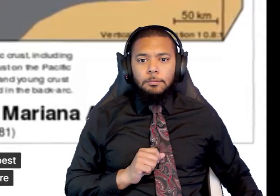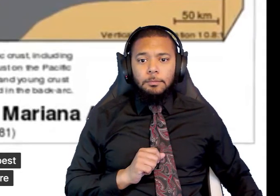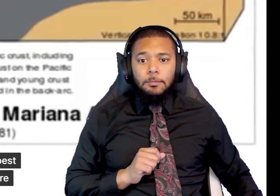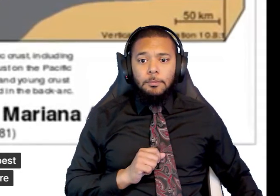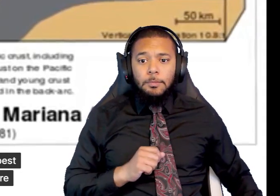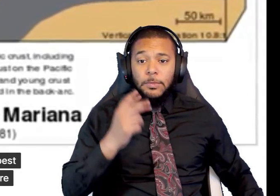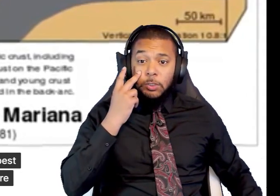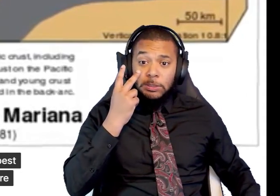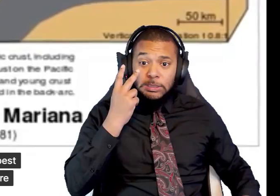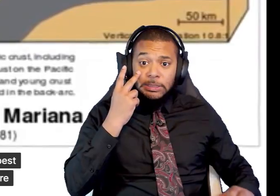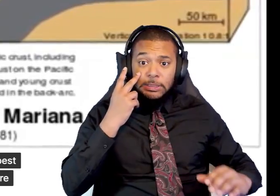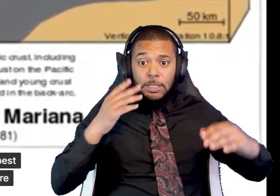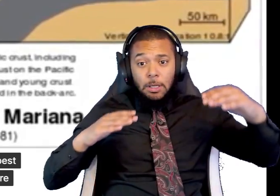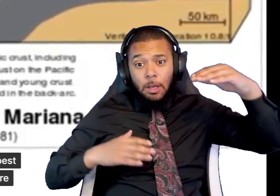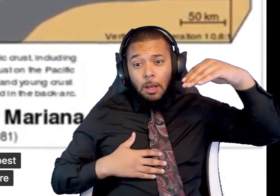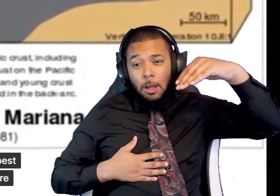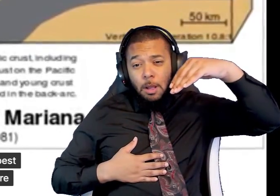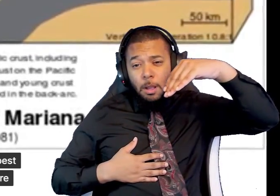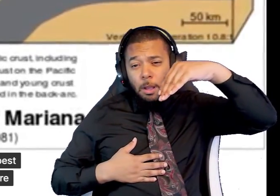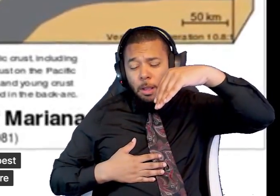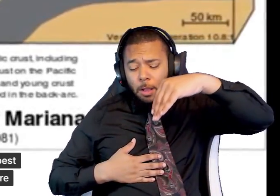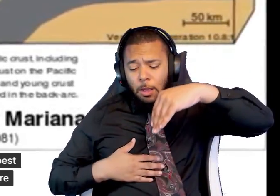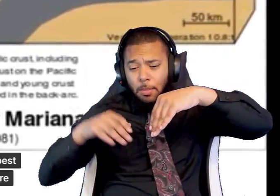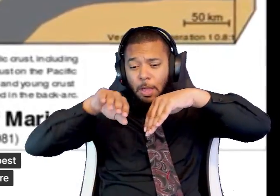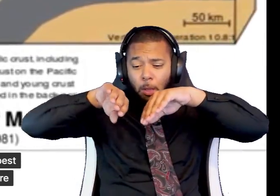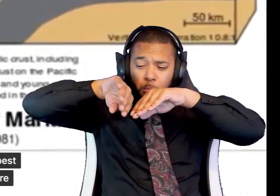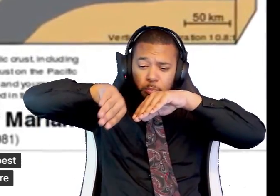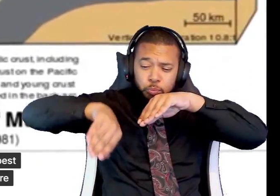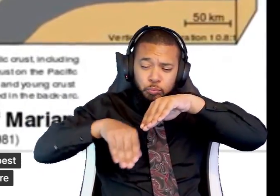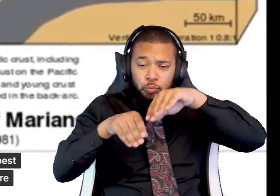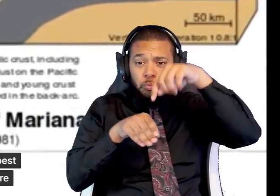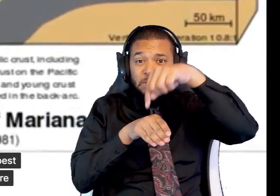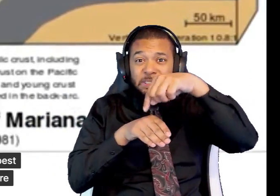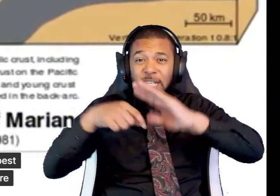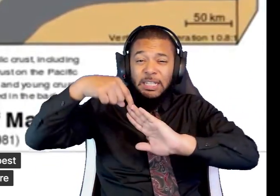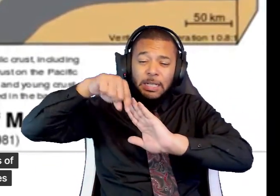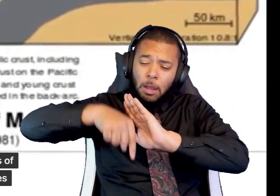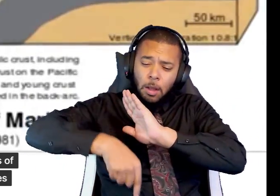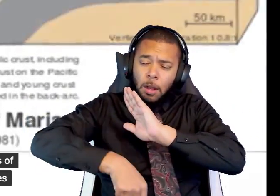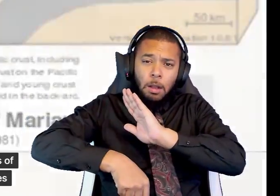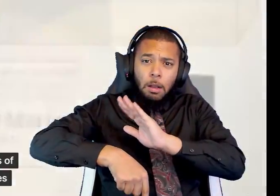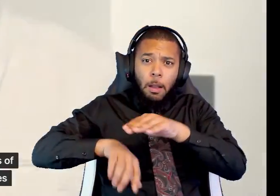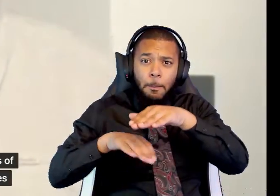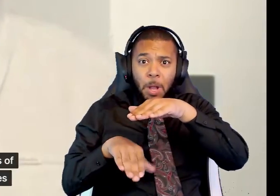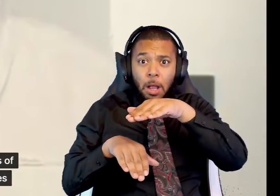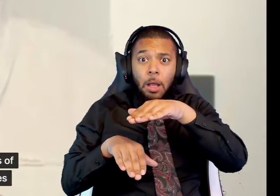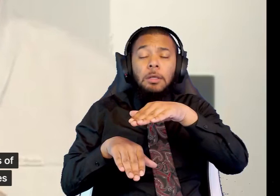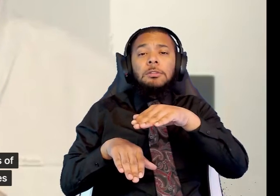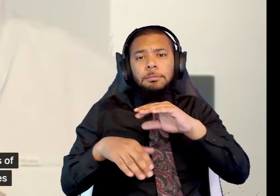look closely, you'll see that some of the deepest points in the ocean on a map are